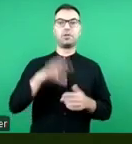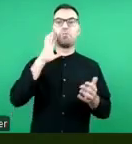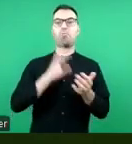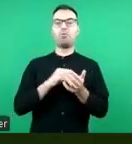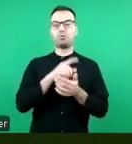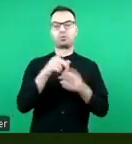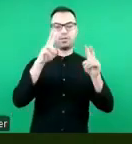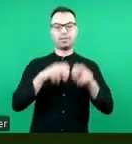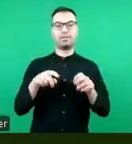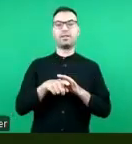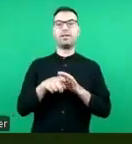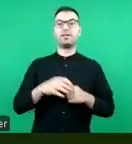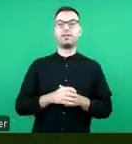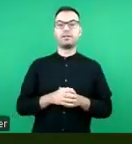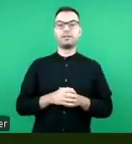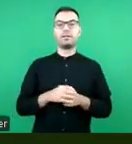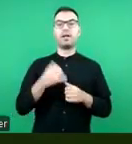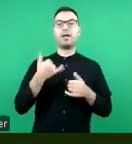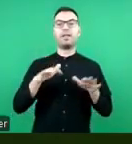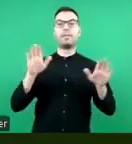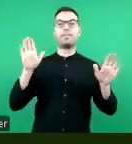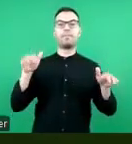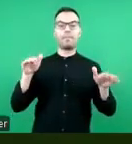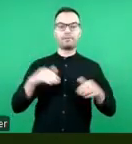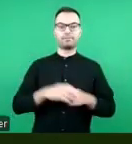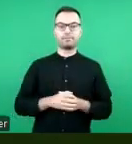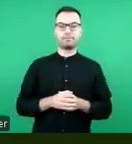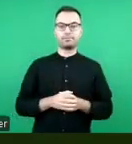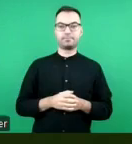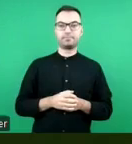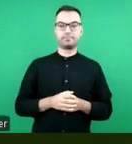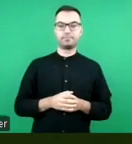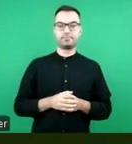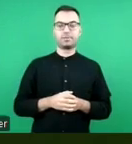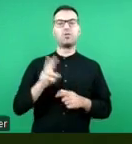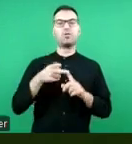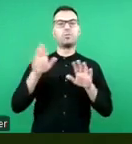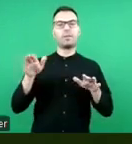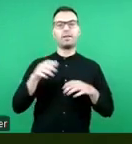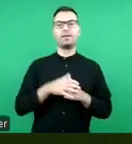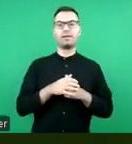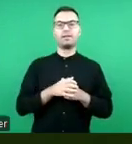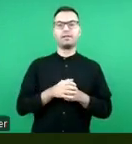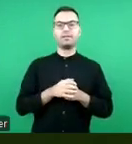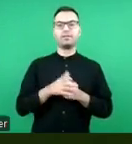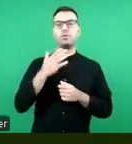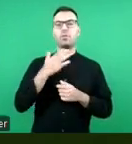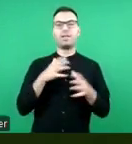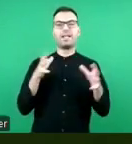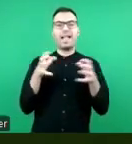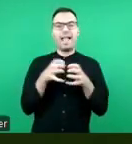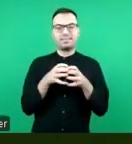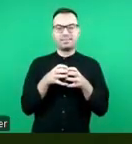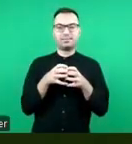for the hazel grouse dropping, and the hazel grouse is a species that prefers these very dense